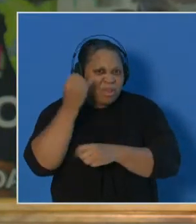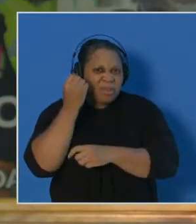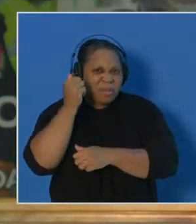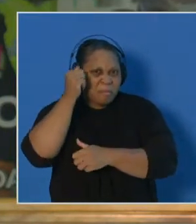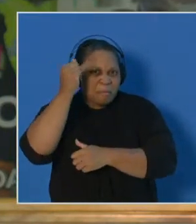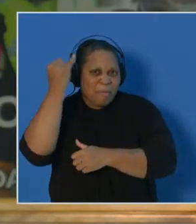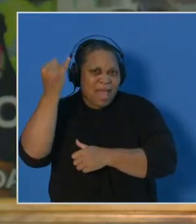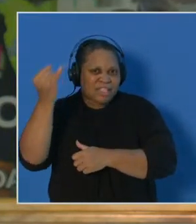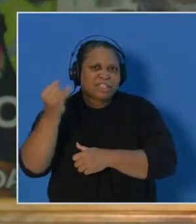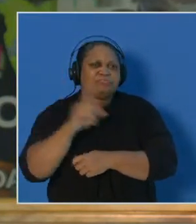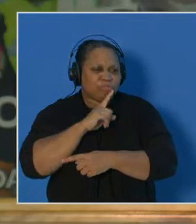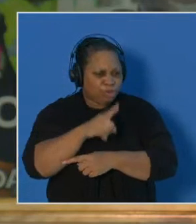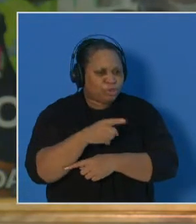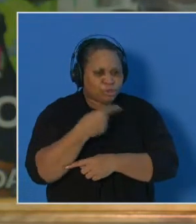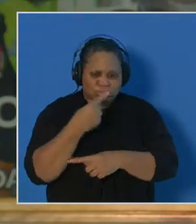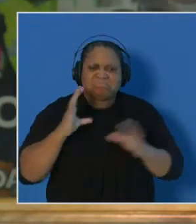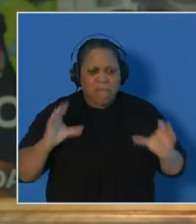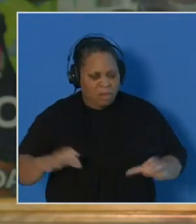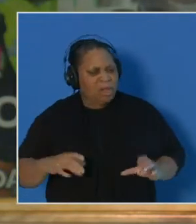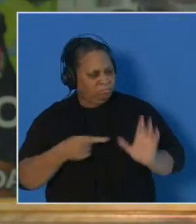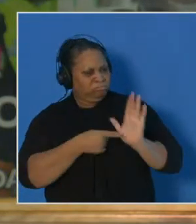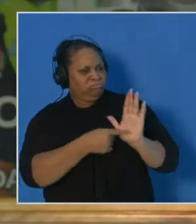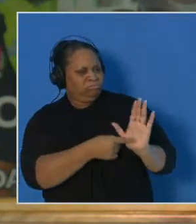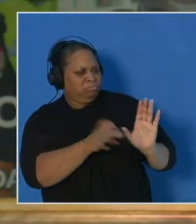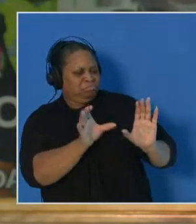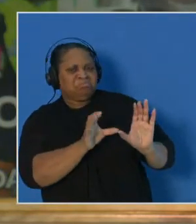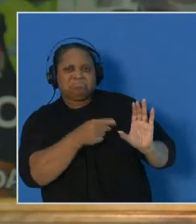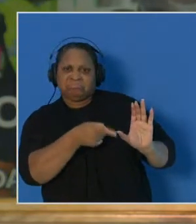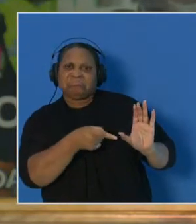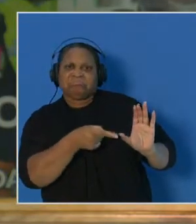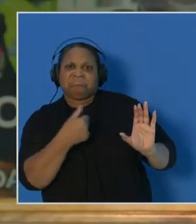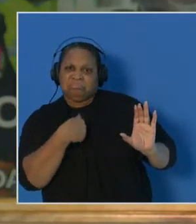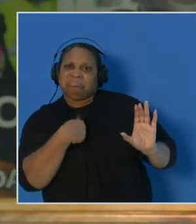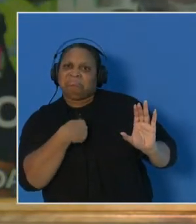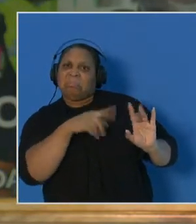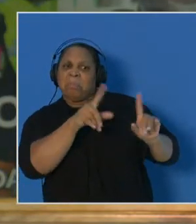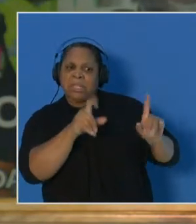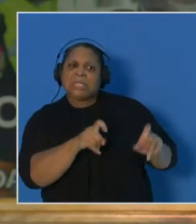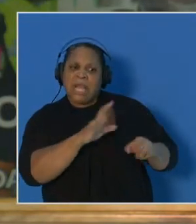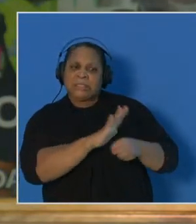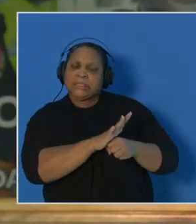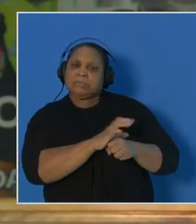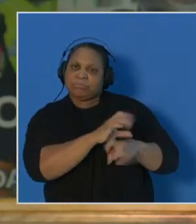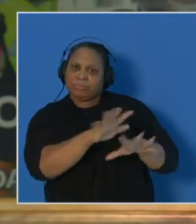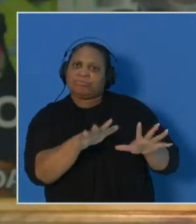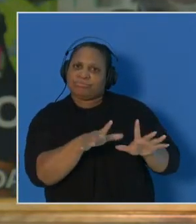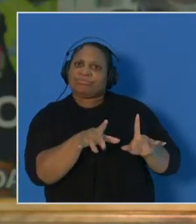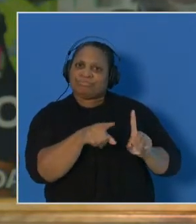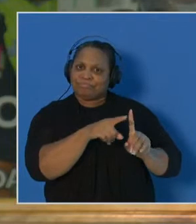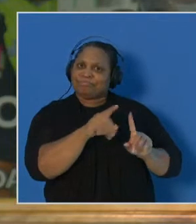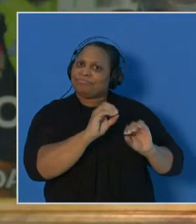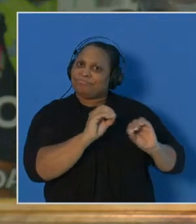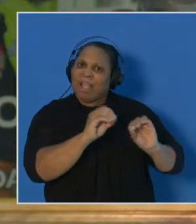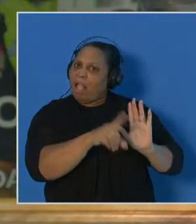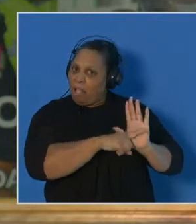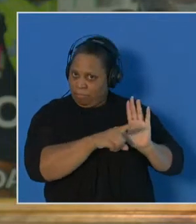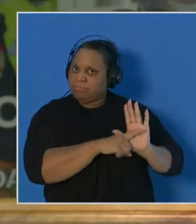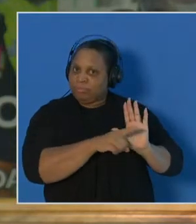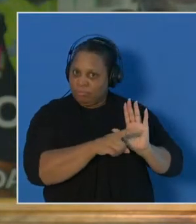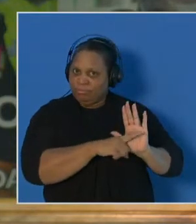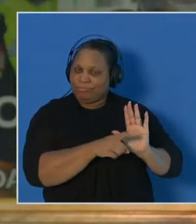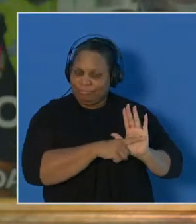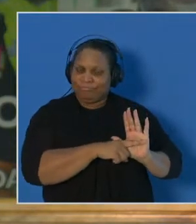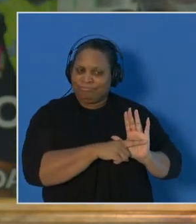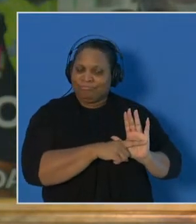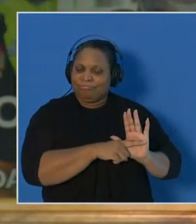to your clients if you can show them a certificate showing that you were tested for COVID-19 and are not positive